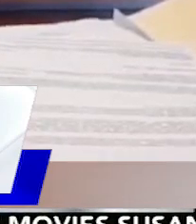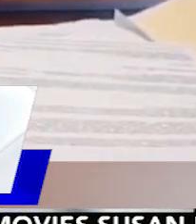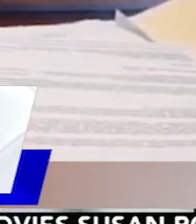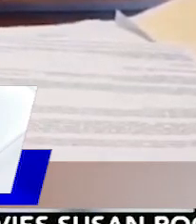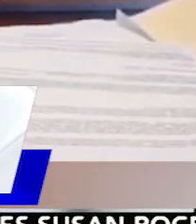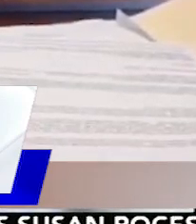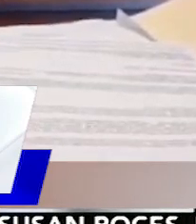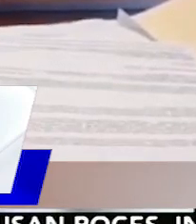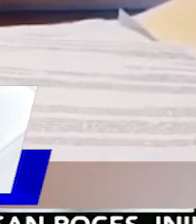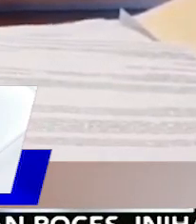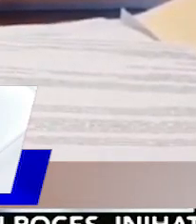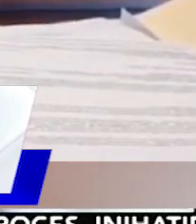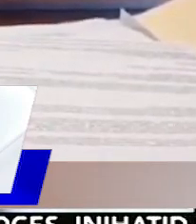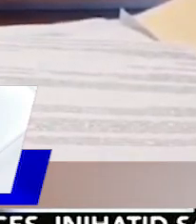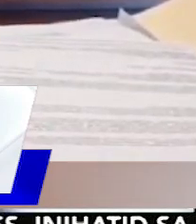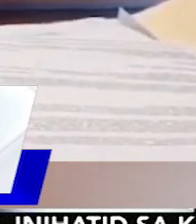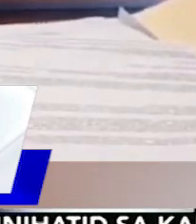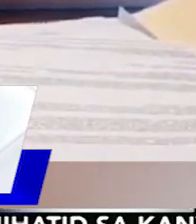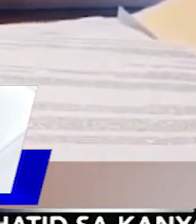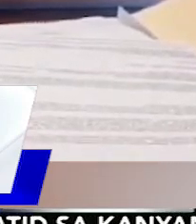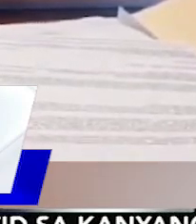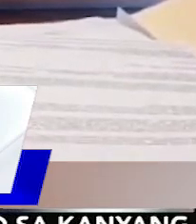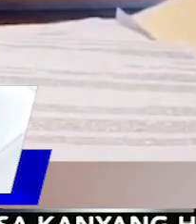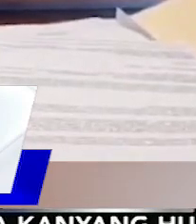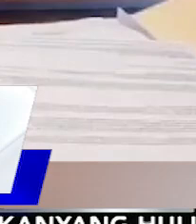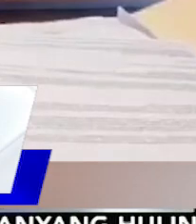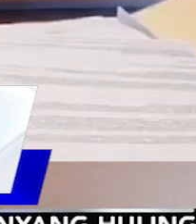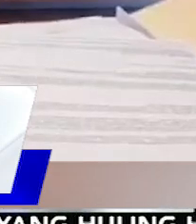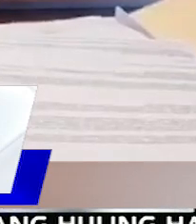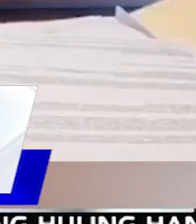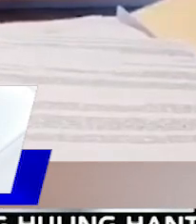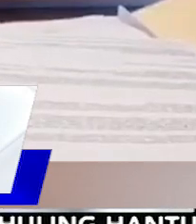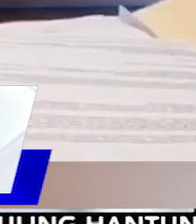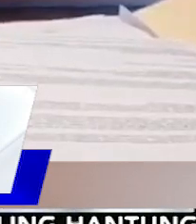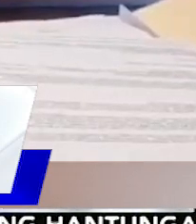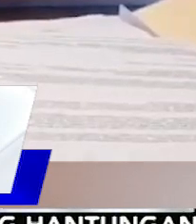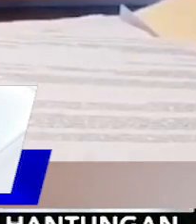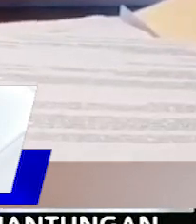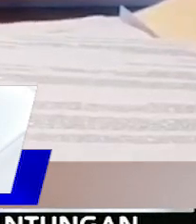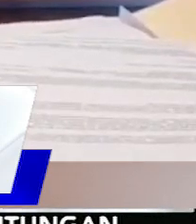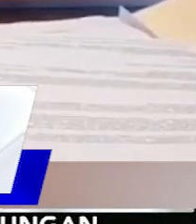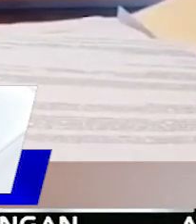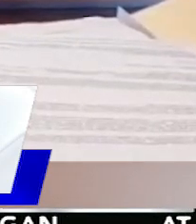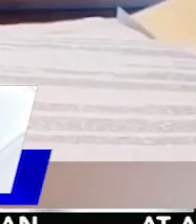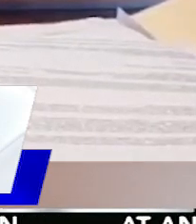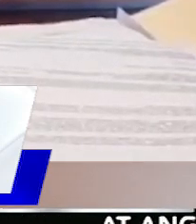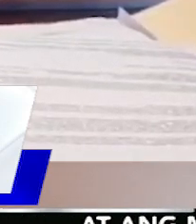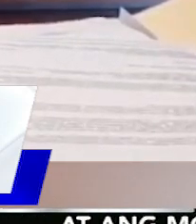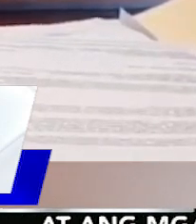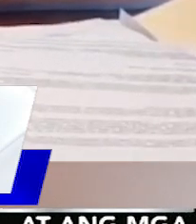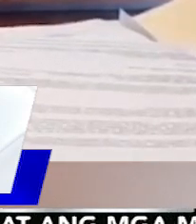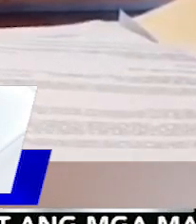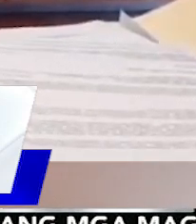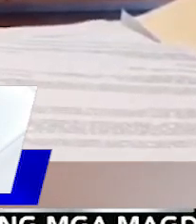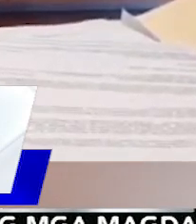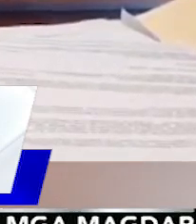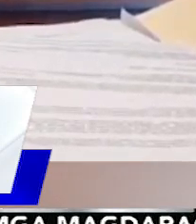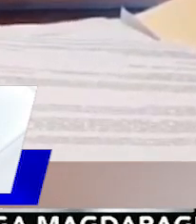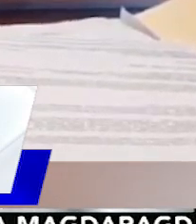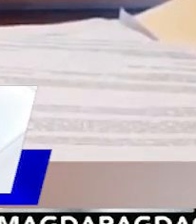Exciting times are ahead for all of you here in GMA.